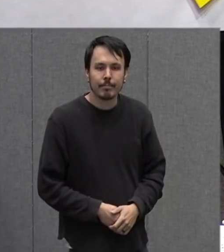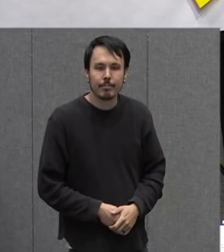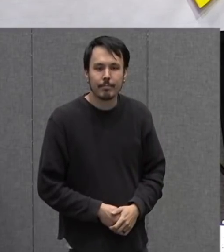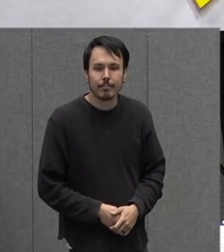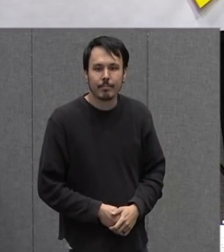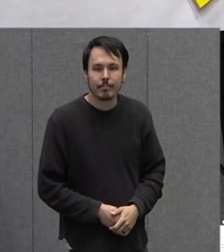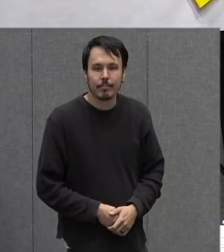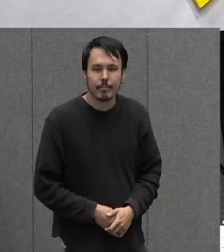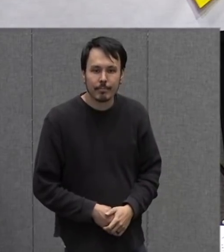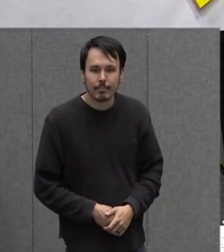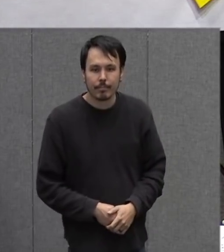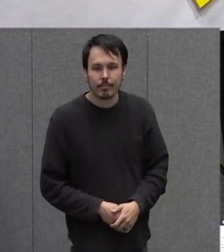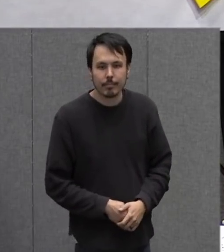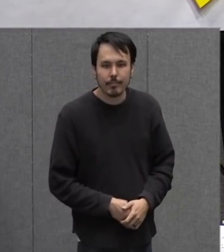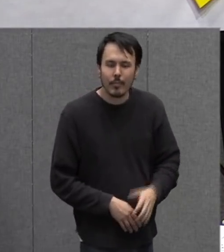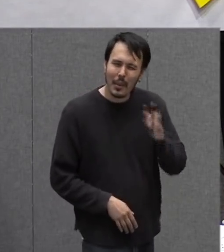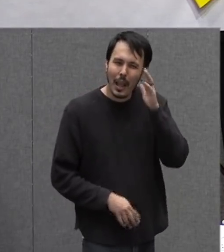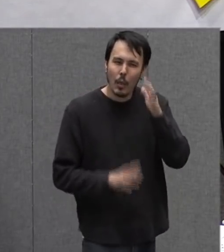And take some of these off here.